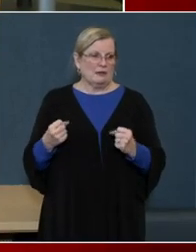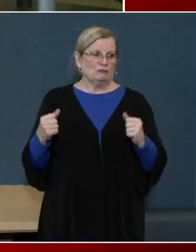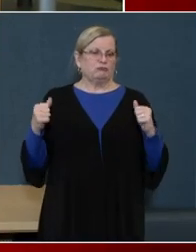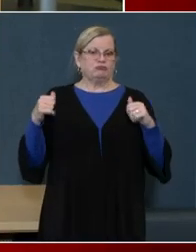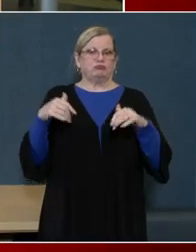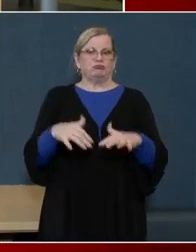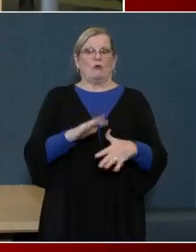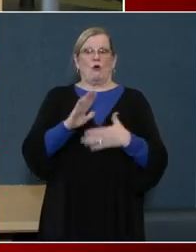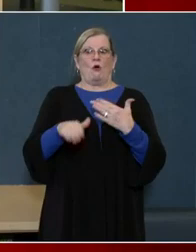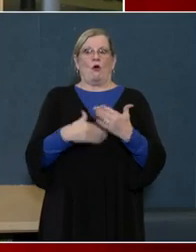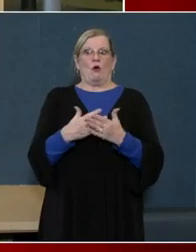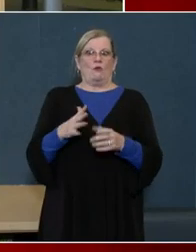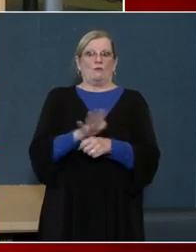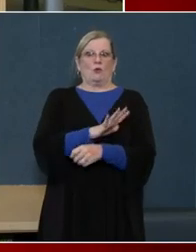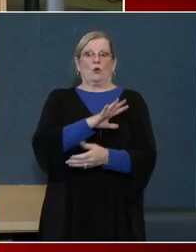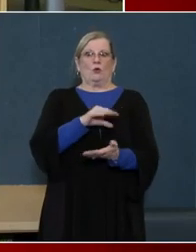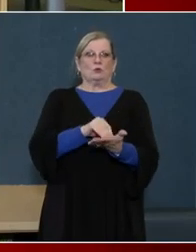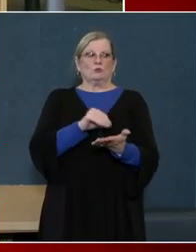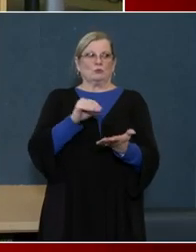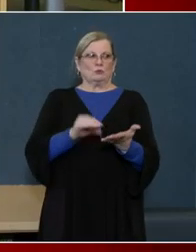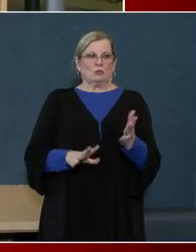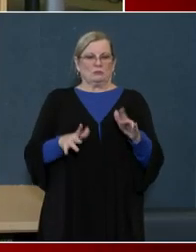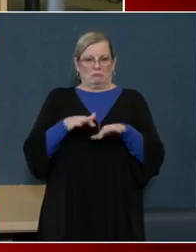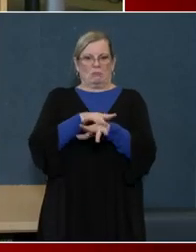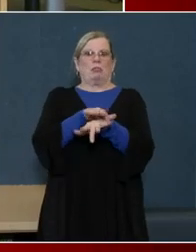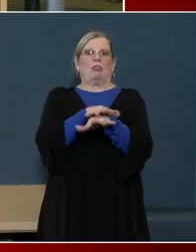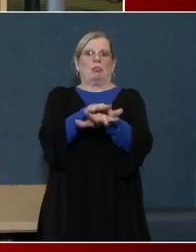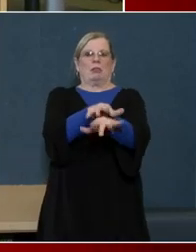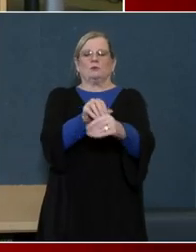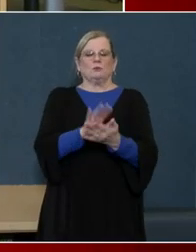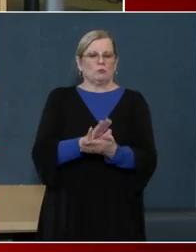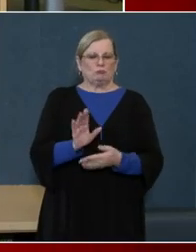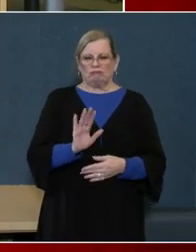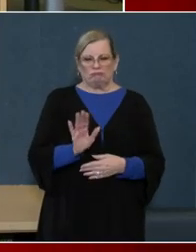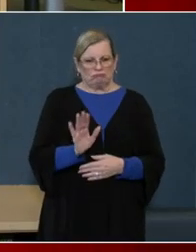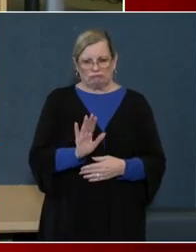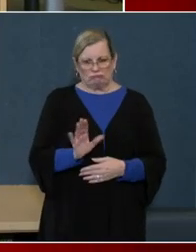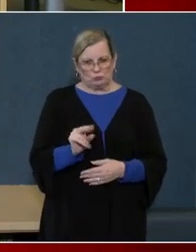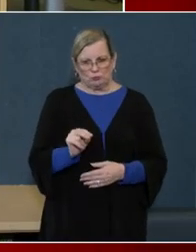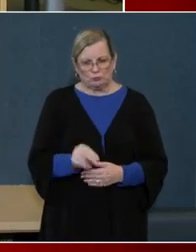to enter the building or exiting the building at the same time.